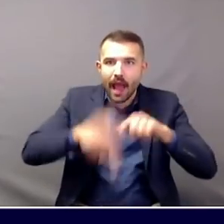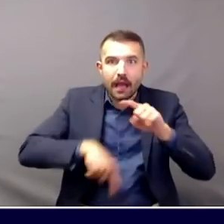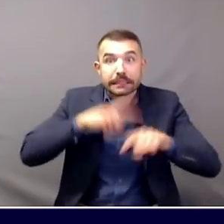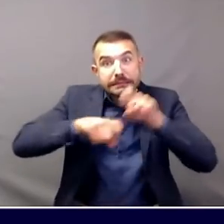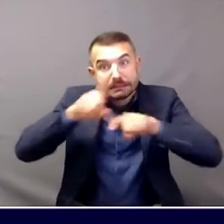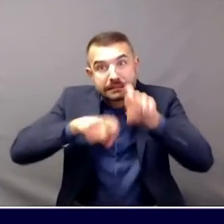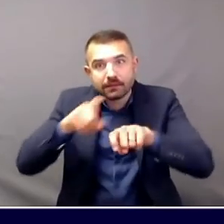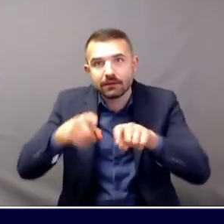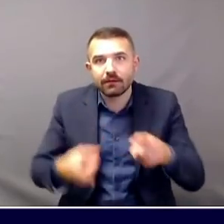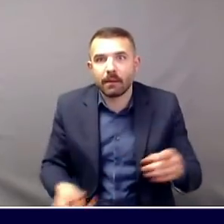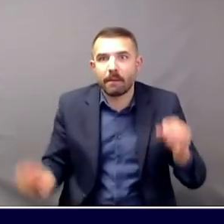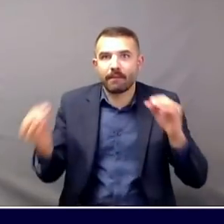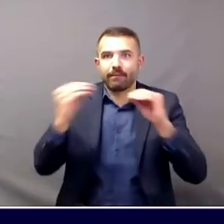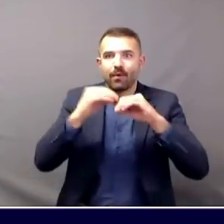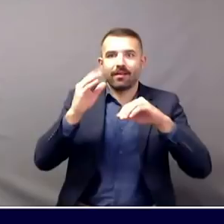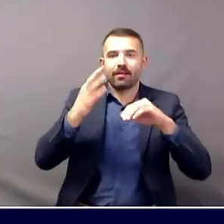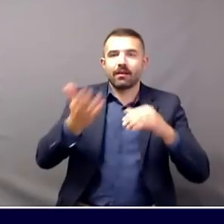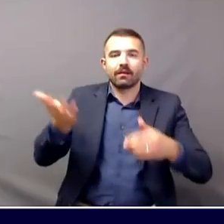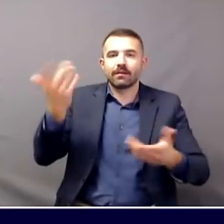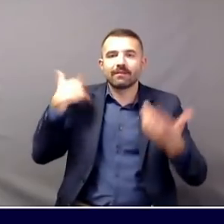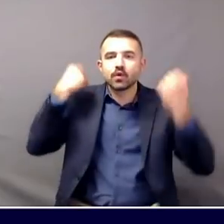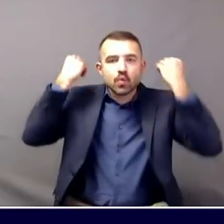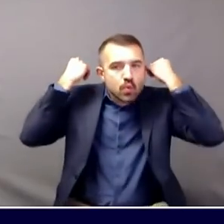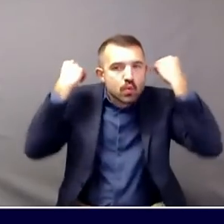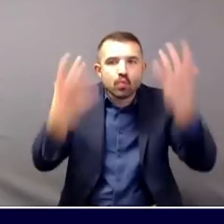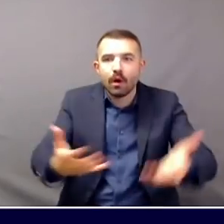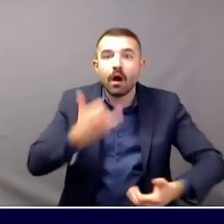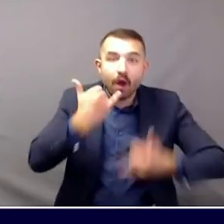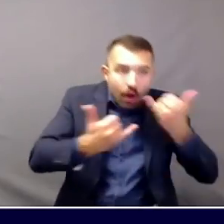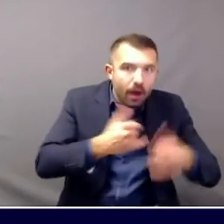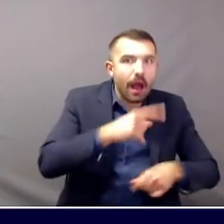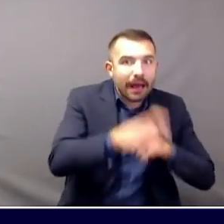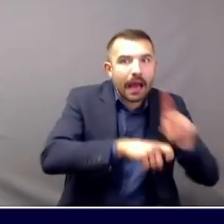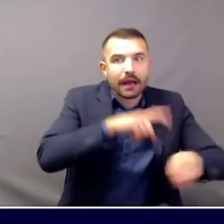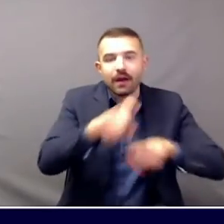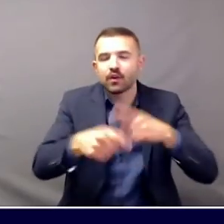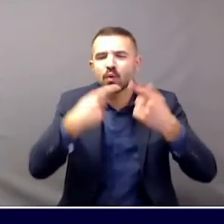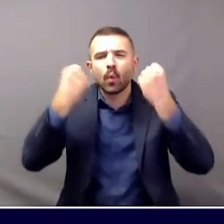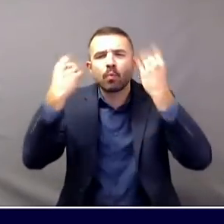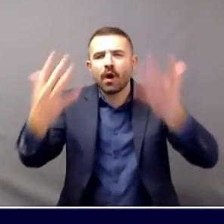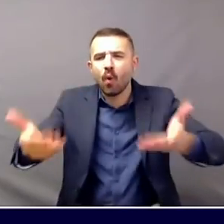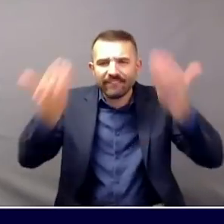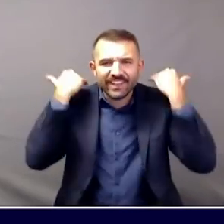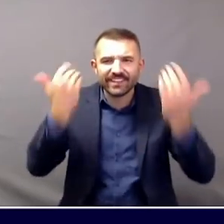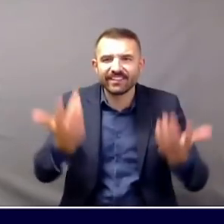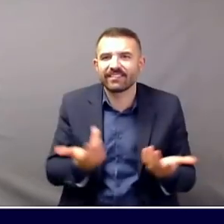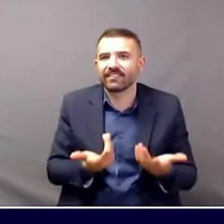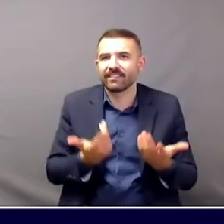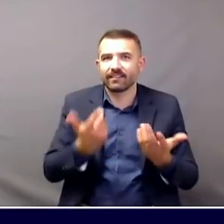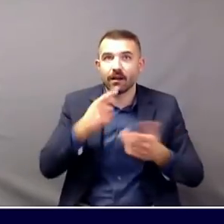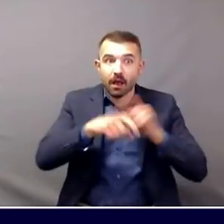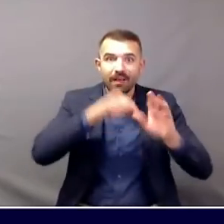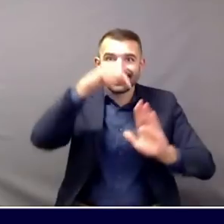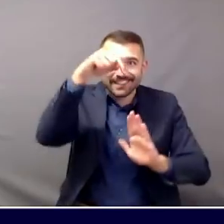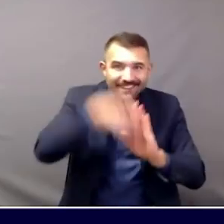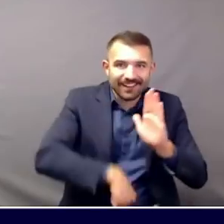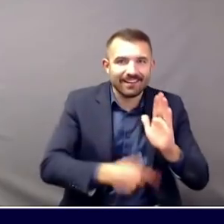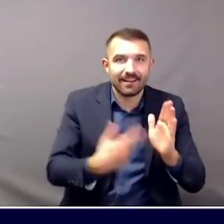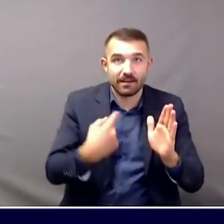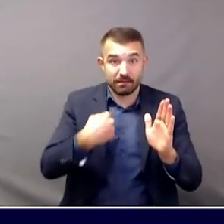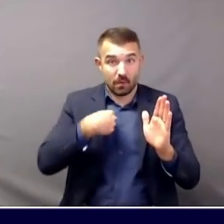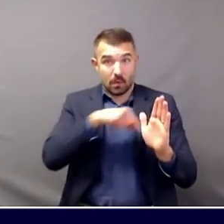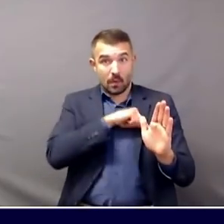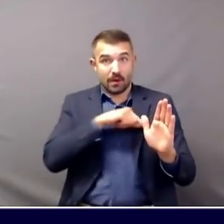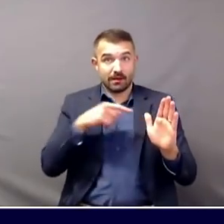and saying, you may have been exposed, please call and tell your friends. Where are we? I believe maybe it was last week, something about